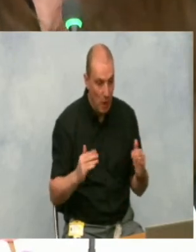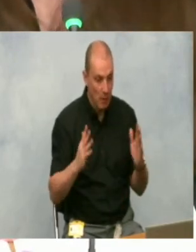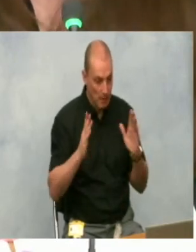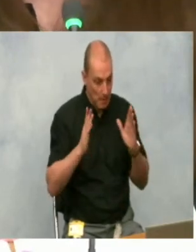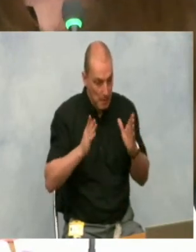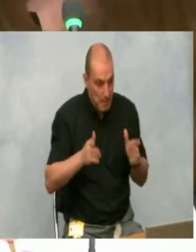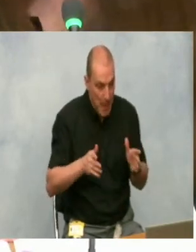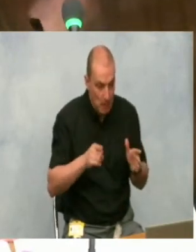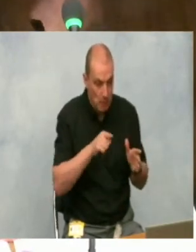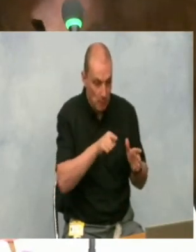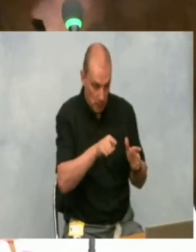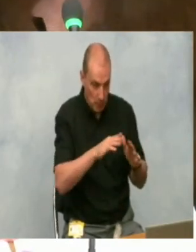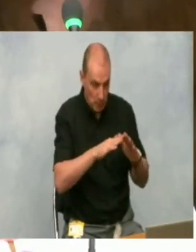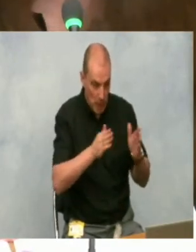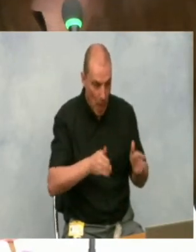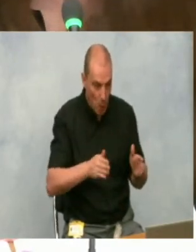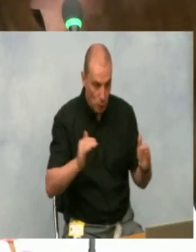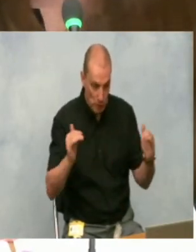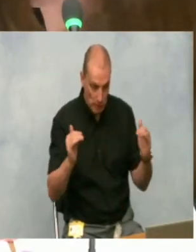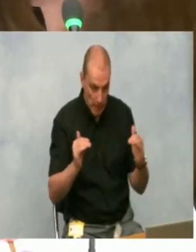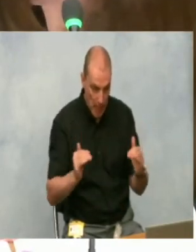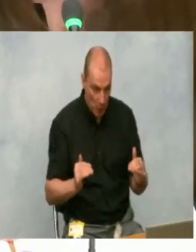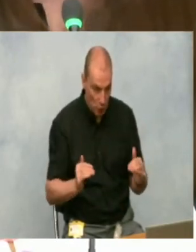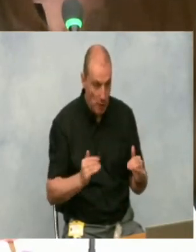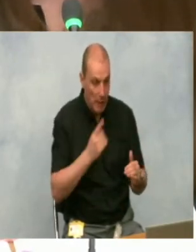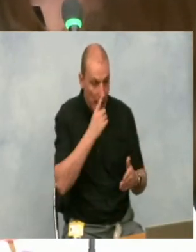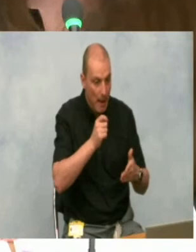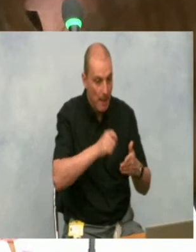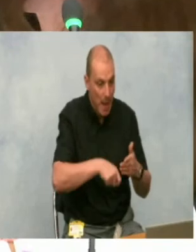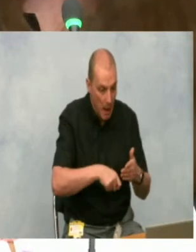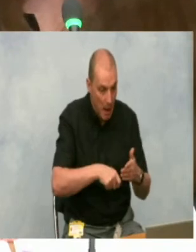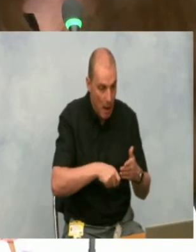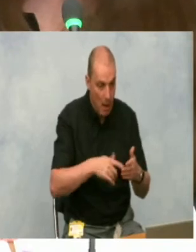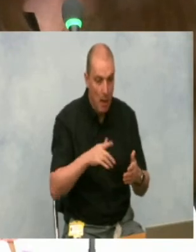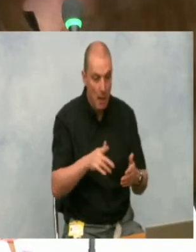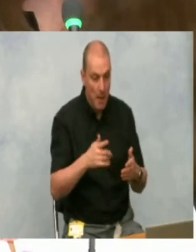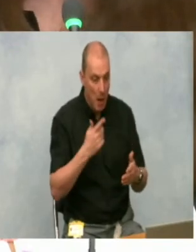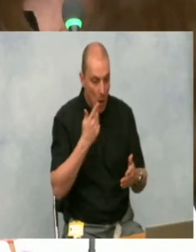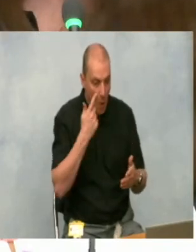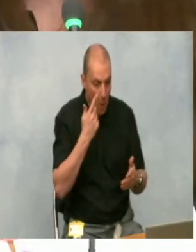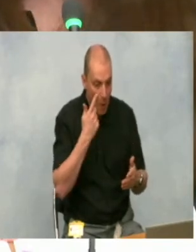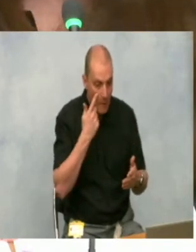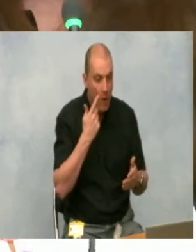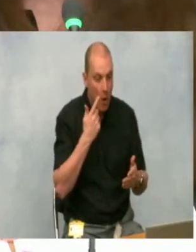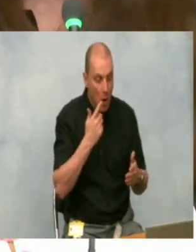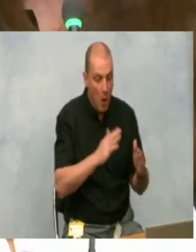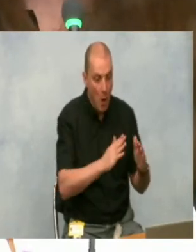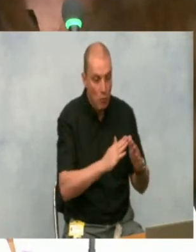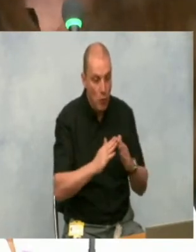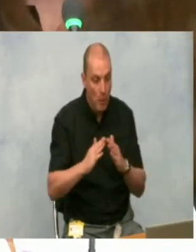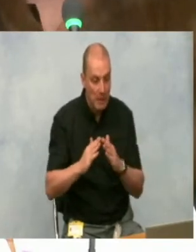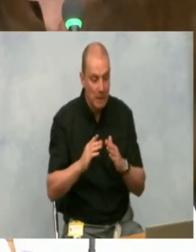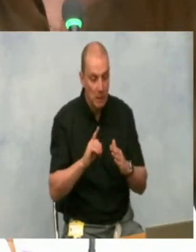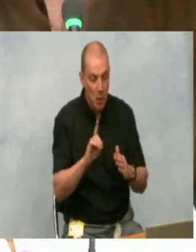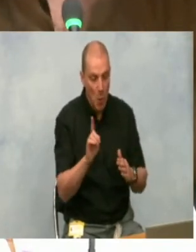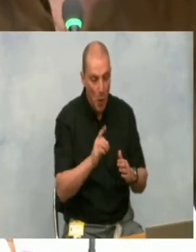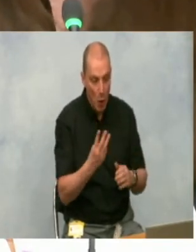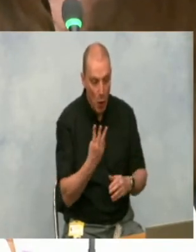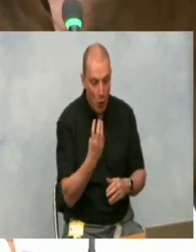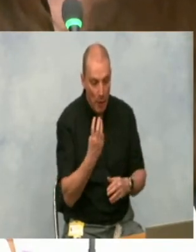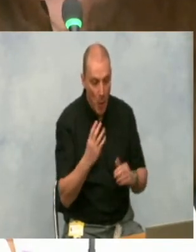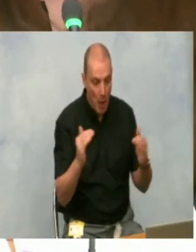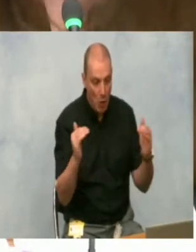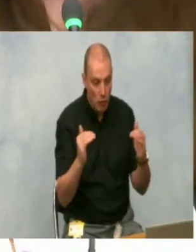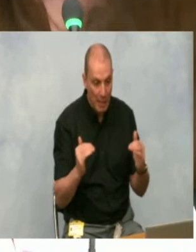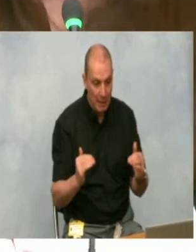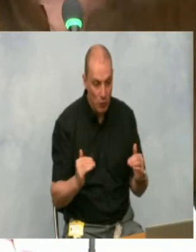considered, and seeks approval to be given to buy properties in 3 additional circumstances. These are,